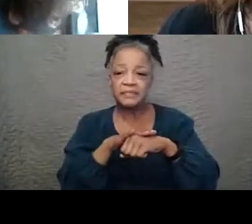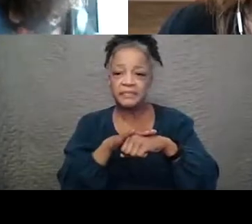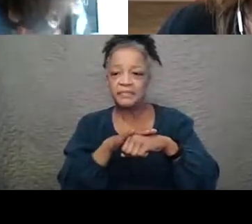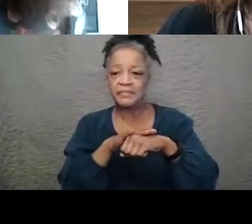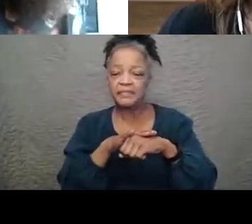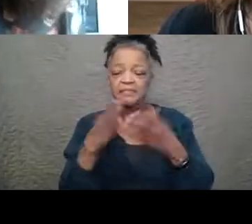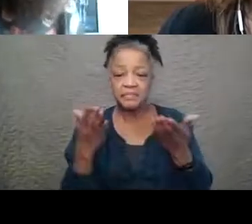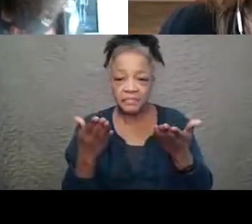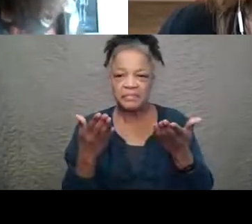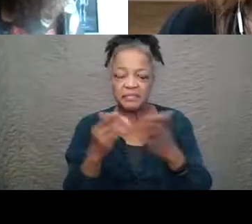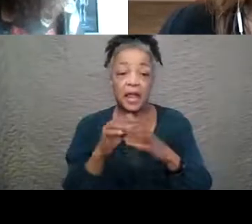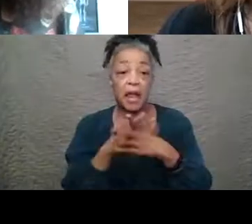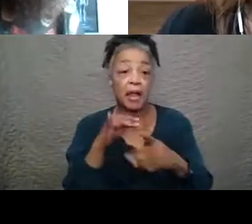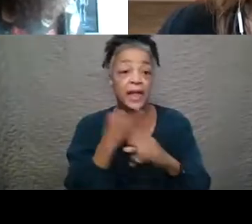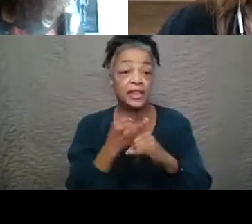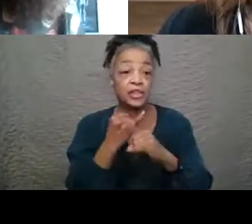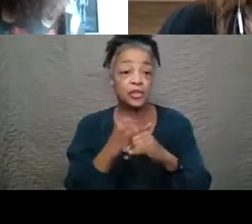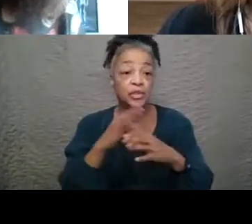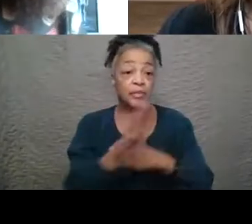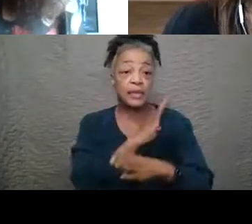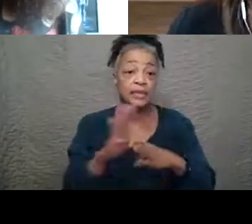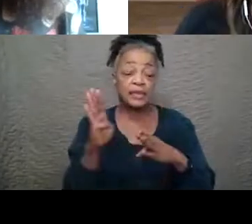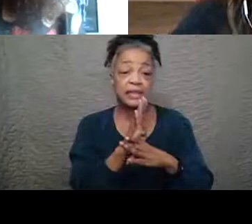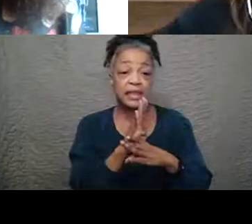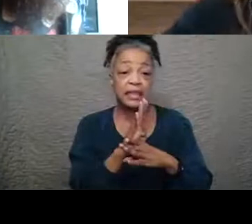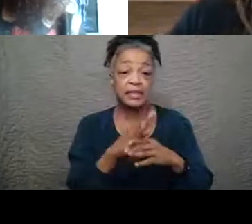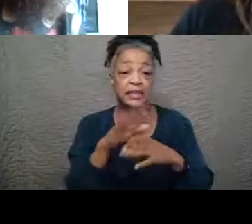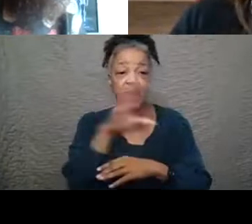and institutions that we've created,